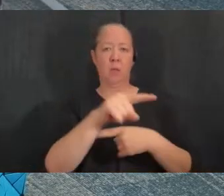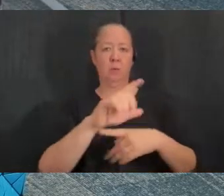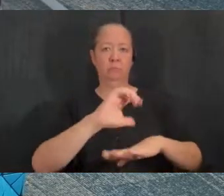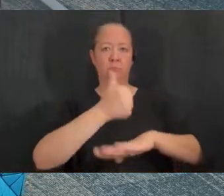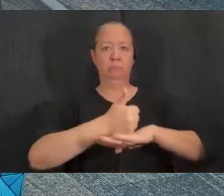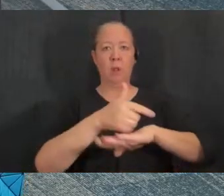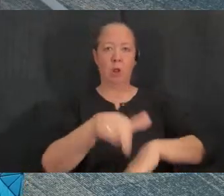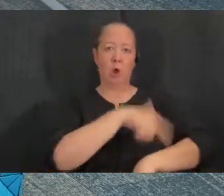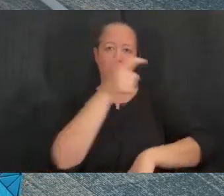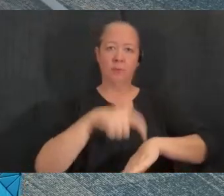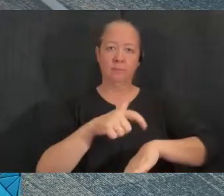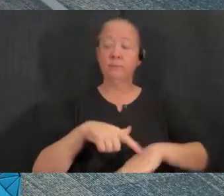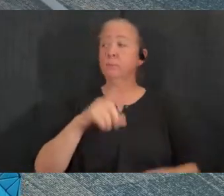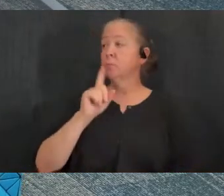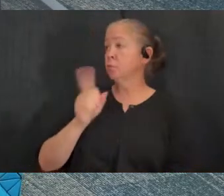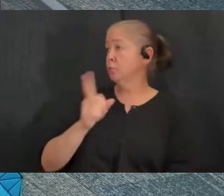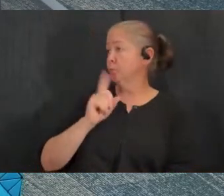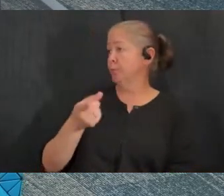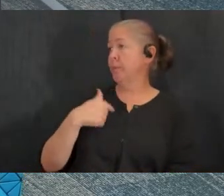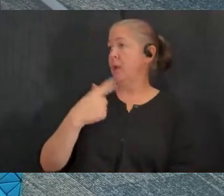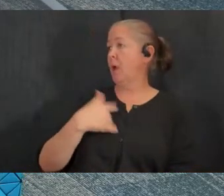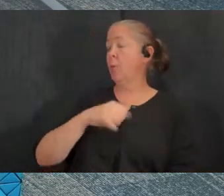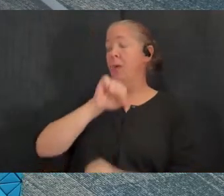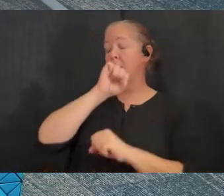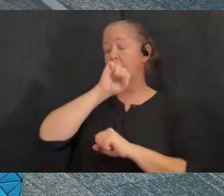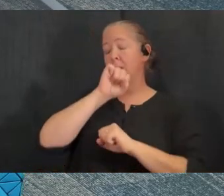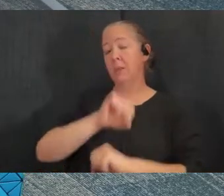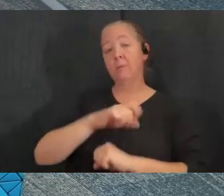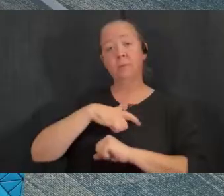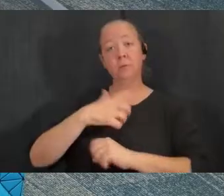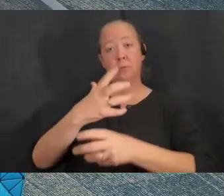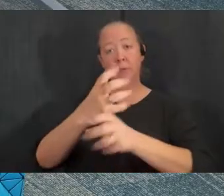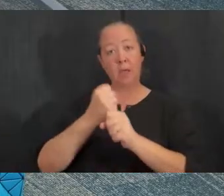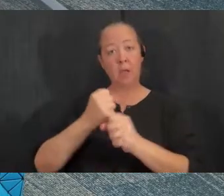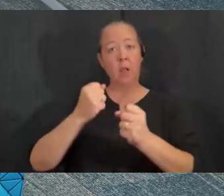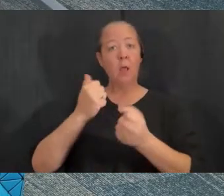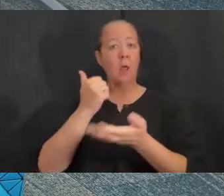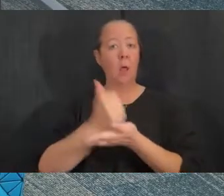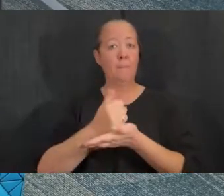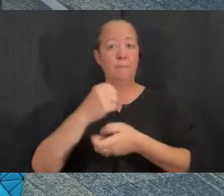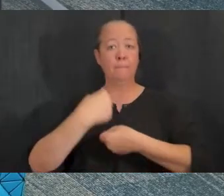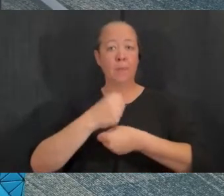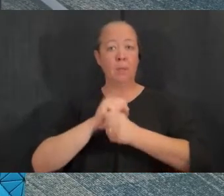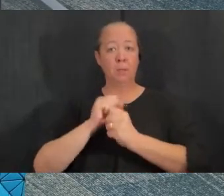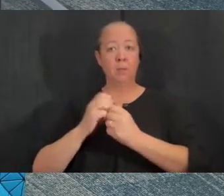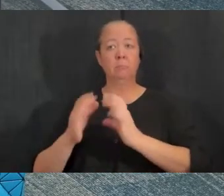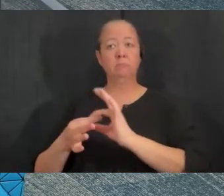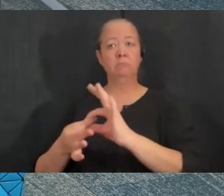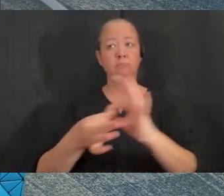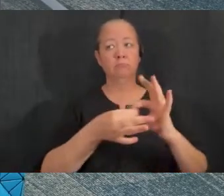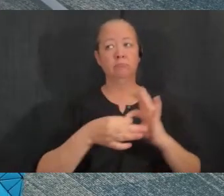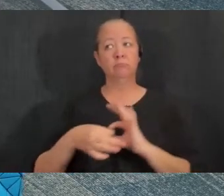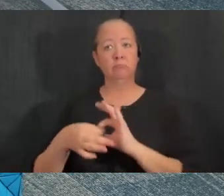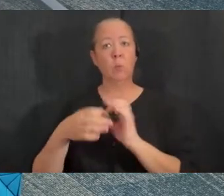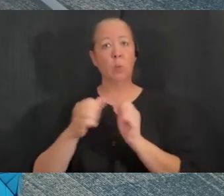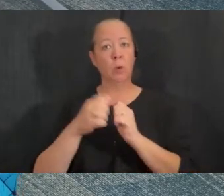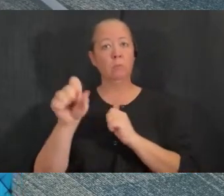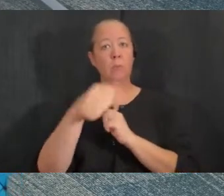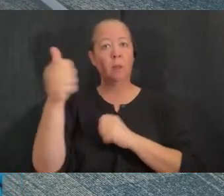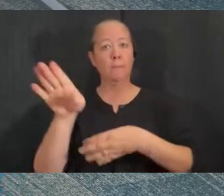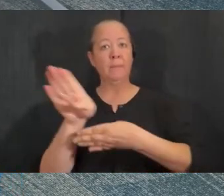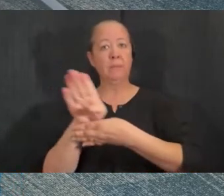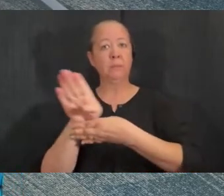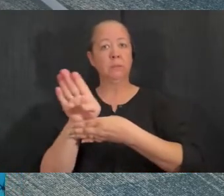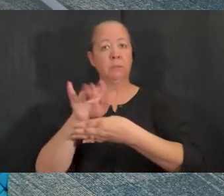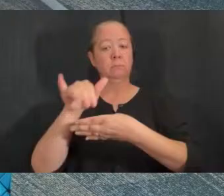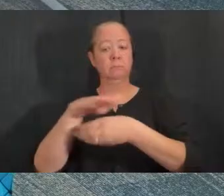I would love to get help in making connections with those other with the other businesses there. I know one of the